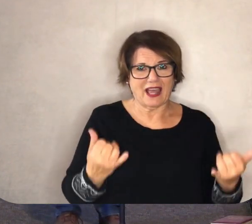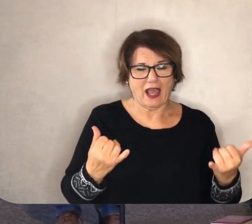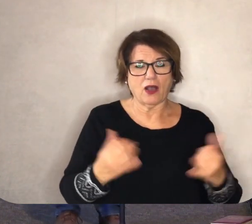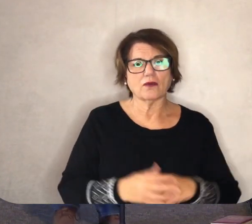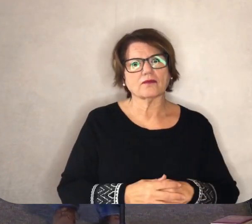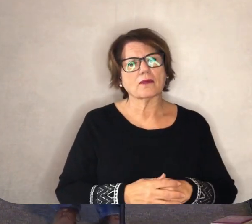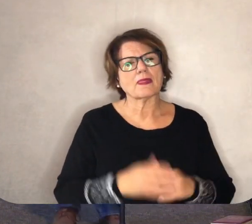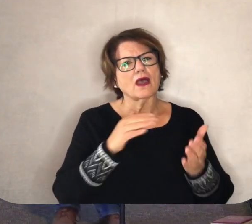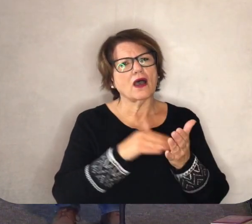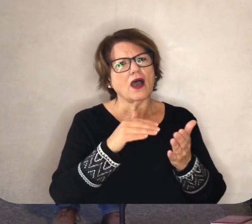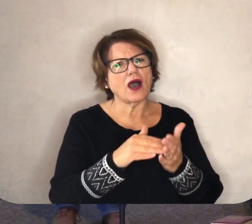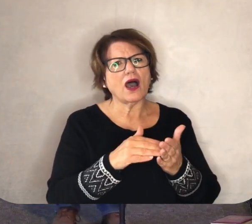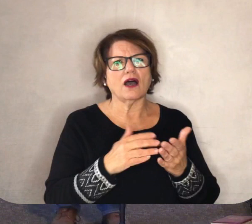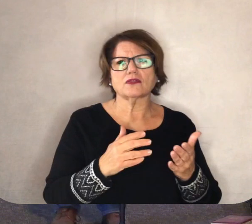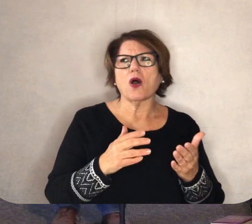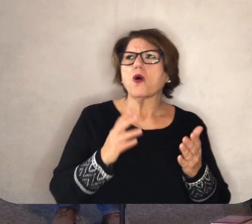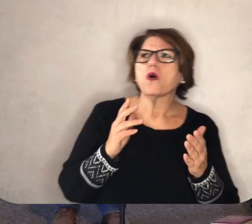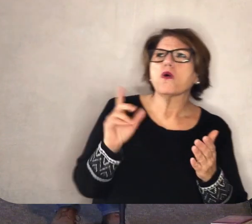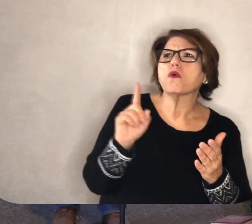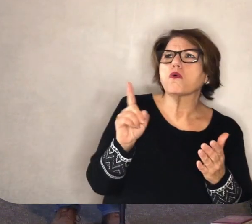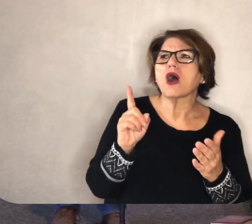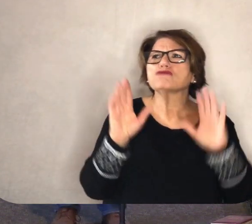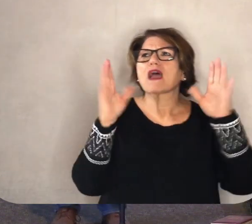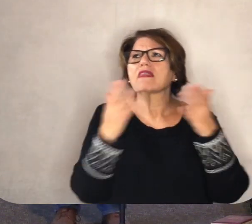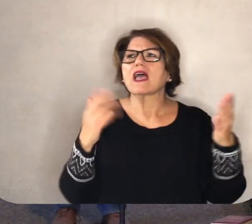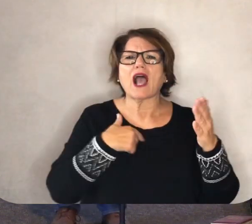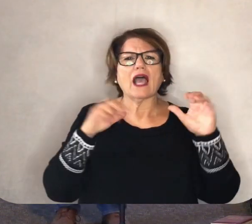know, so often in looking for that great thing to do for God,